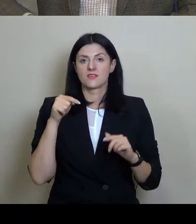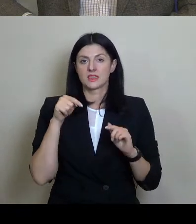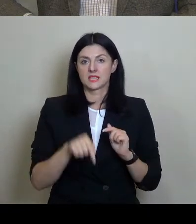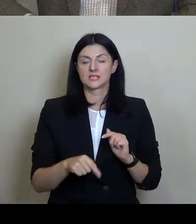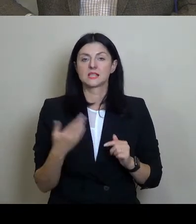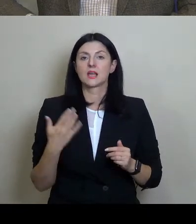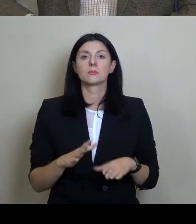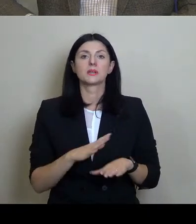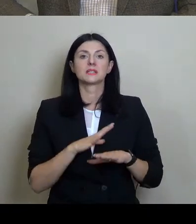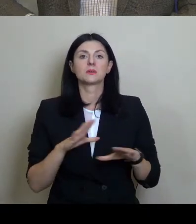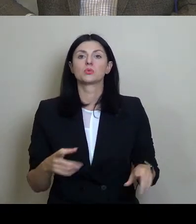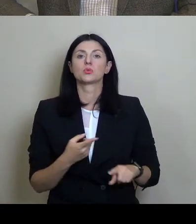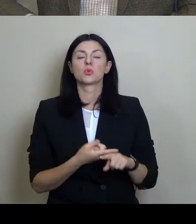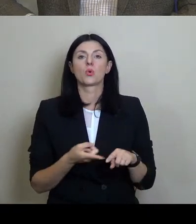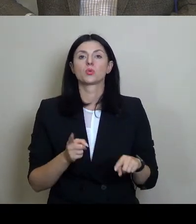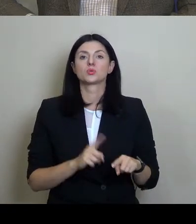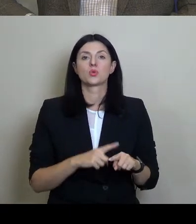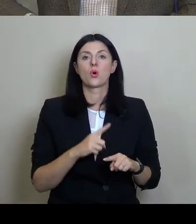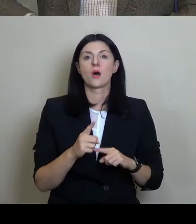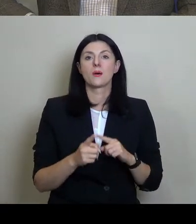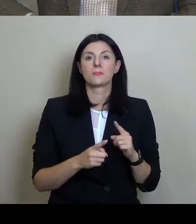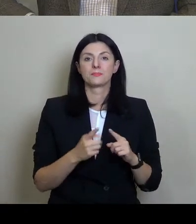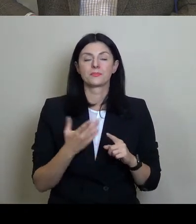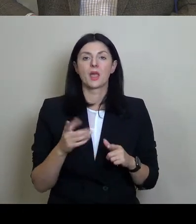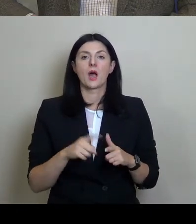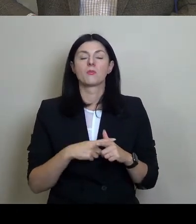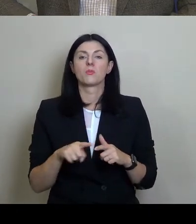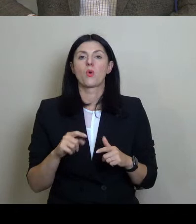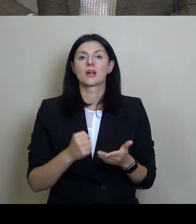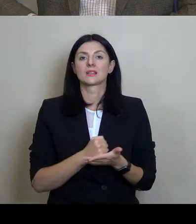very bottom. If we didn't have this rearranging,